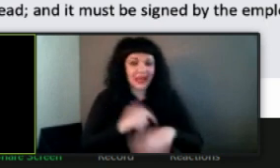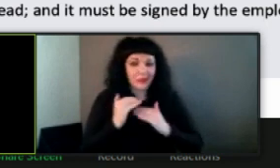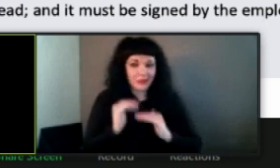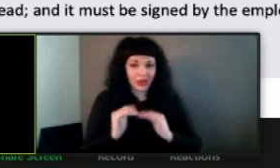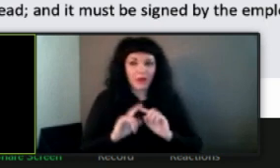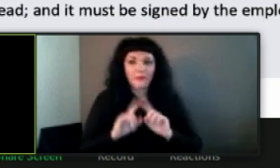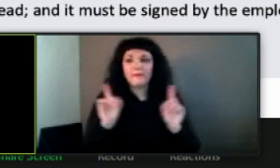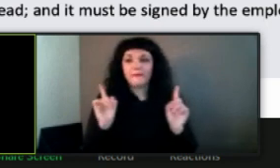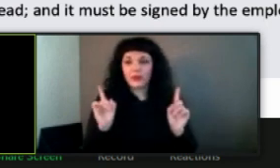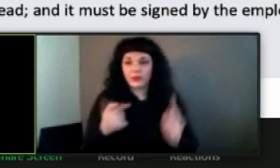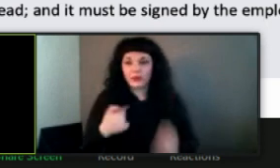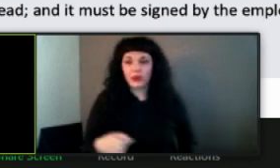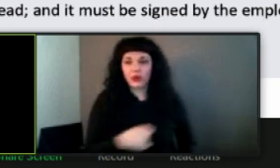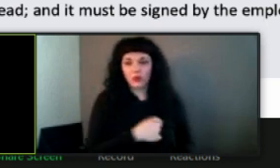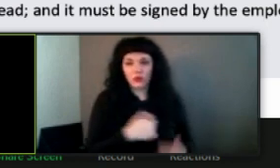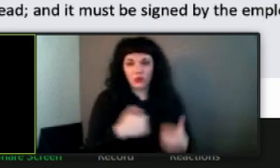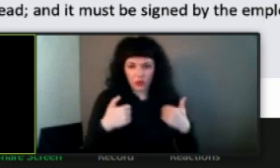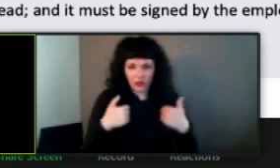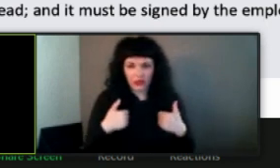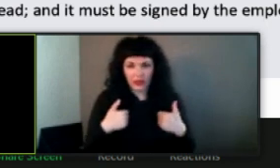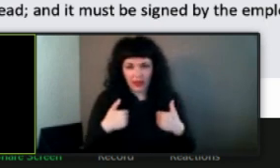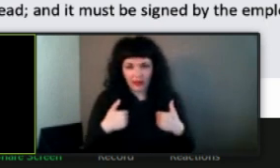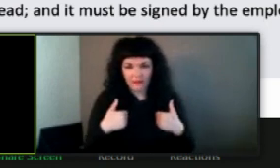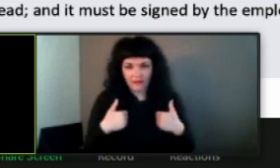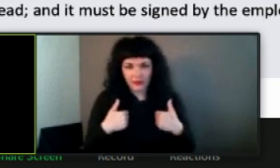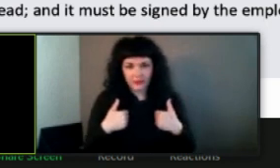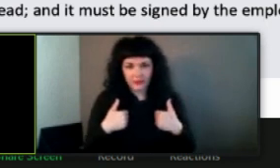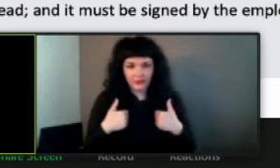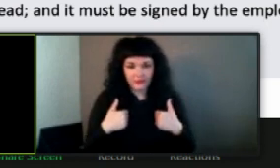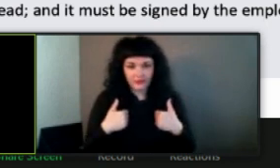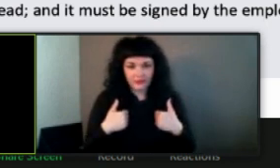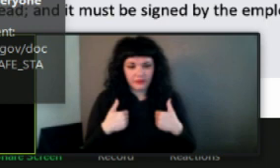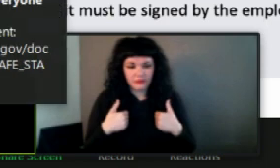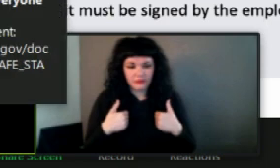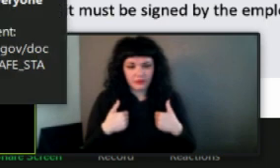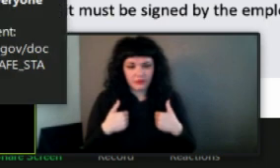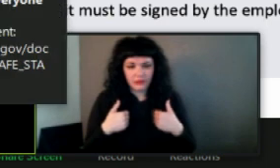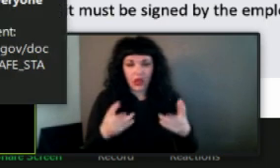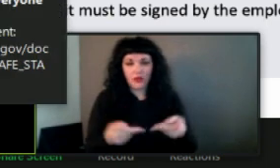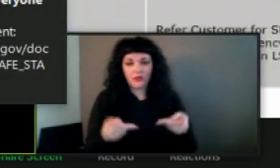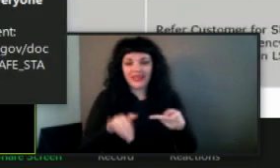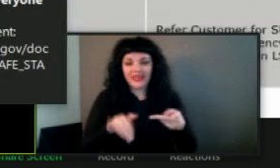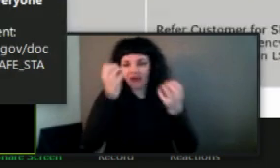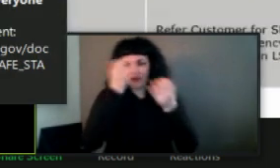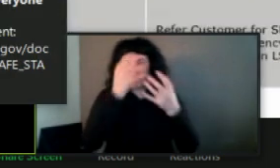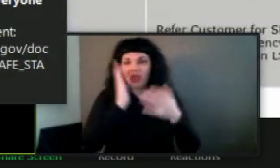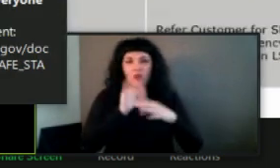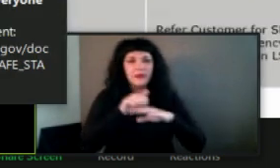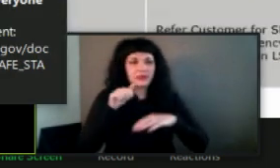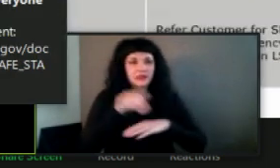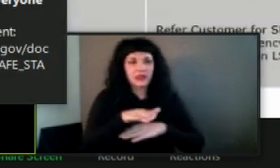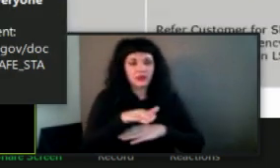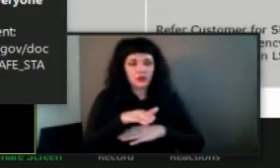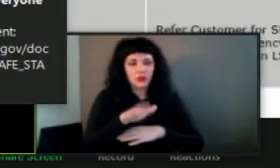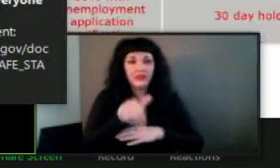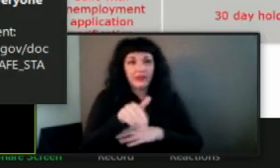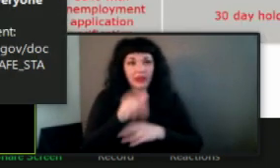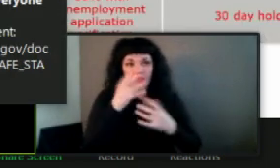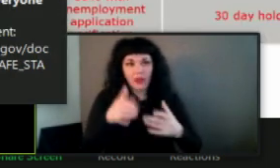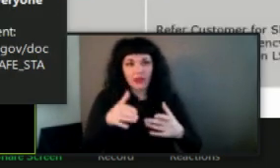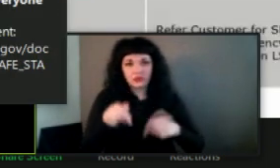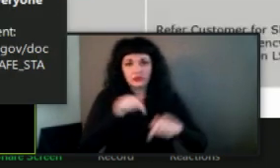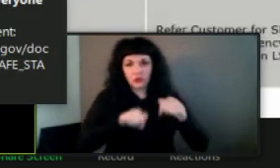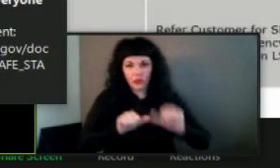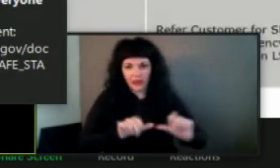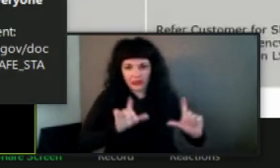but we do have a place where they send the information to, and I think that's on the next slide. Nope, go back one slide. It's